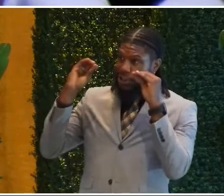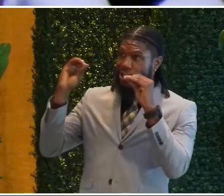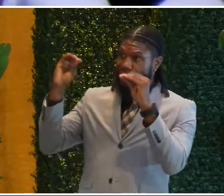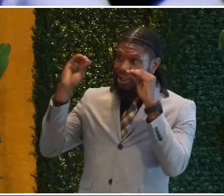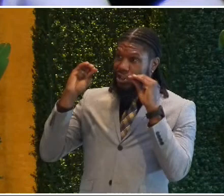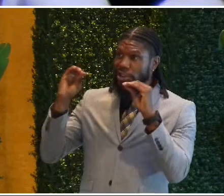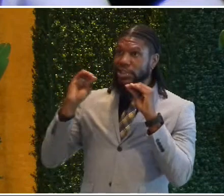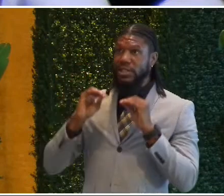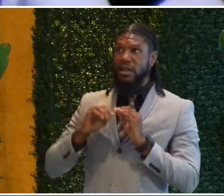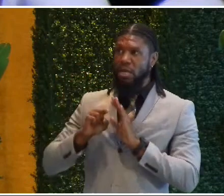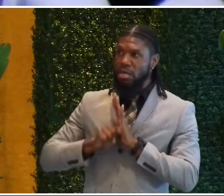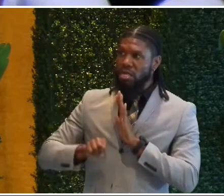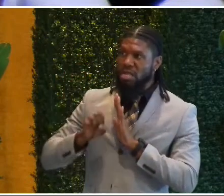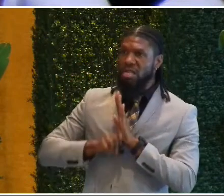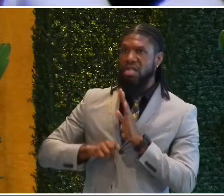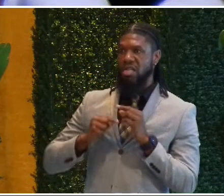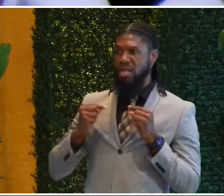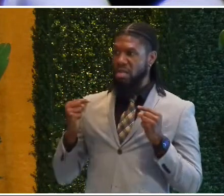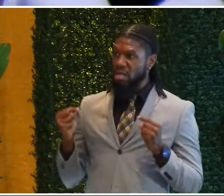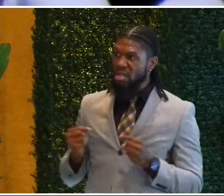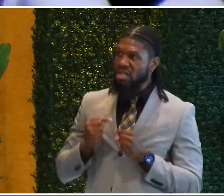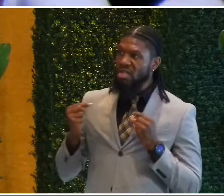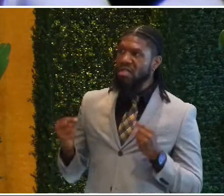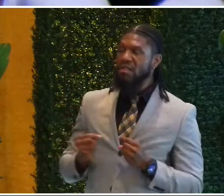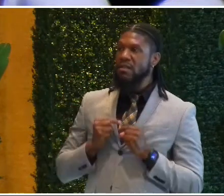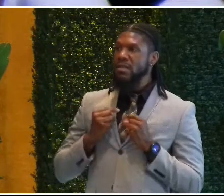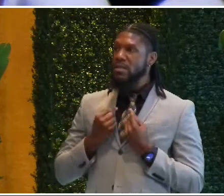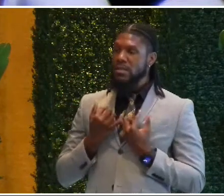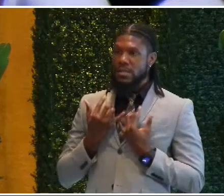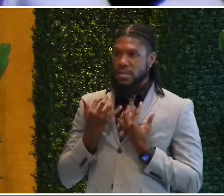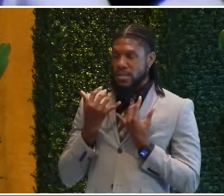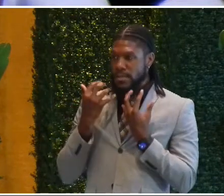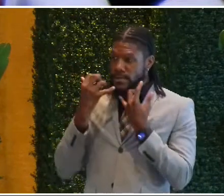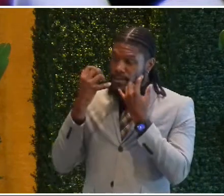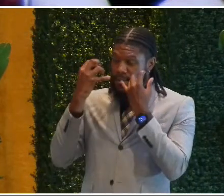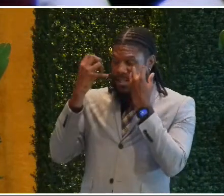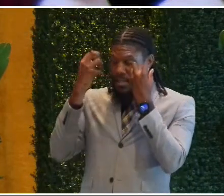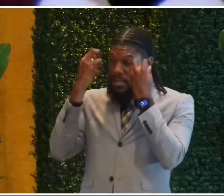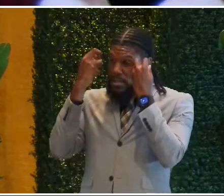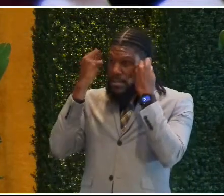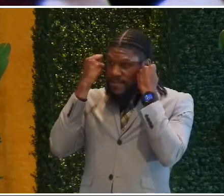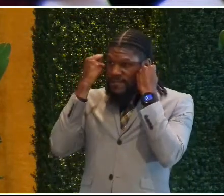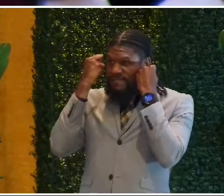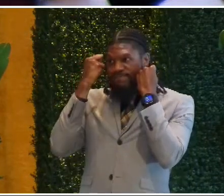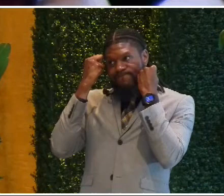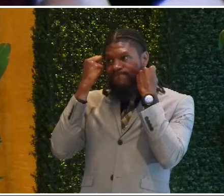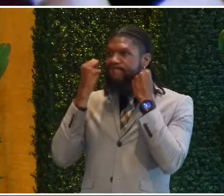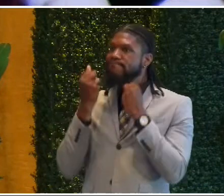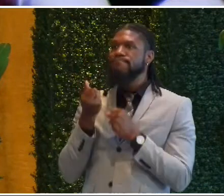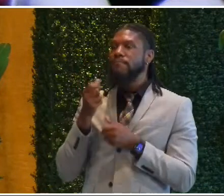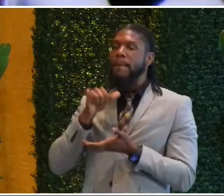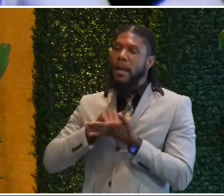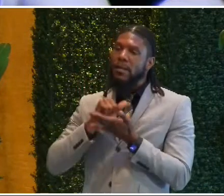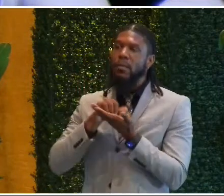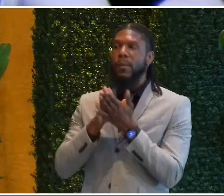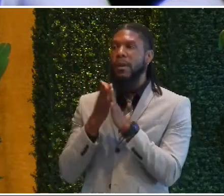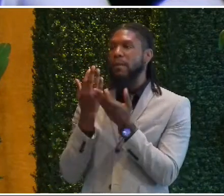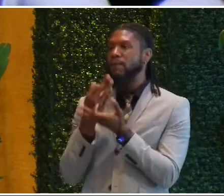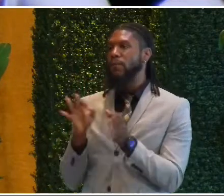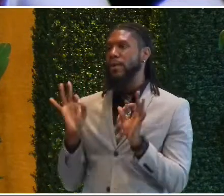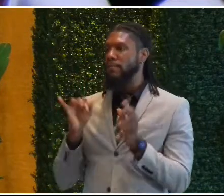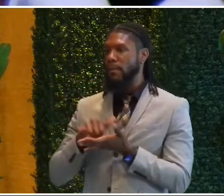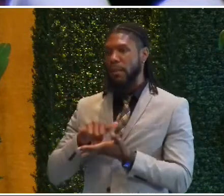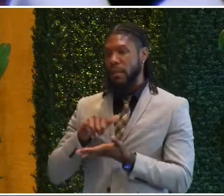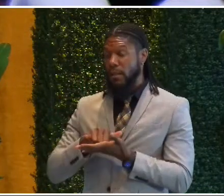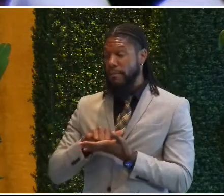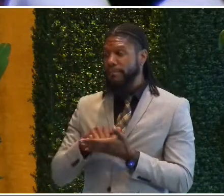that are harming you and eating you alive, then we are not gonna get free. And so we